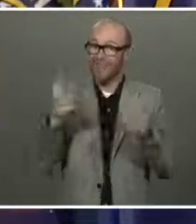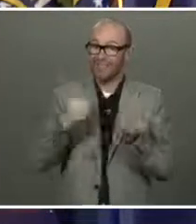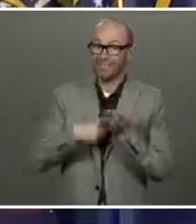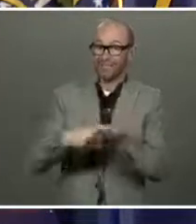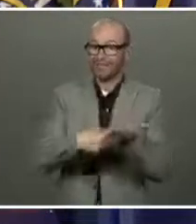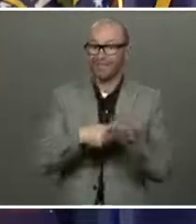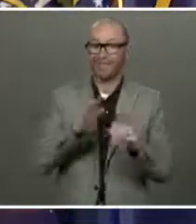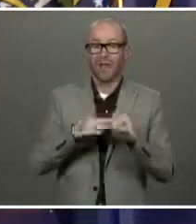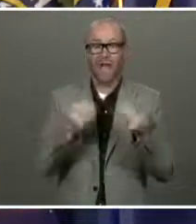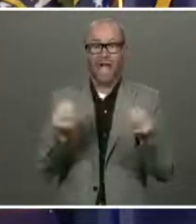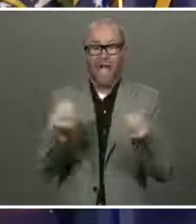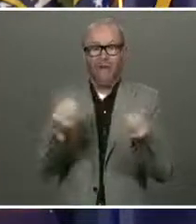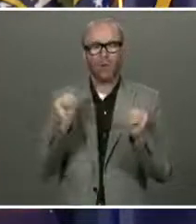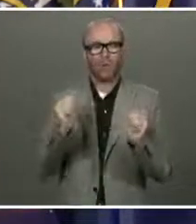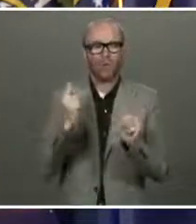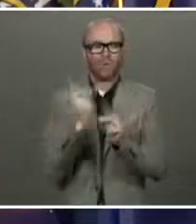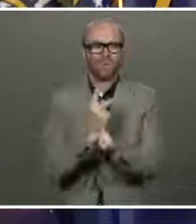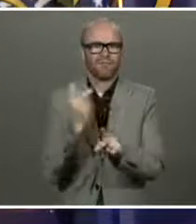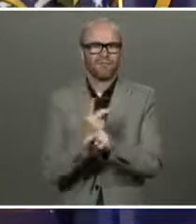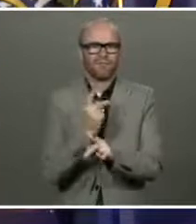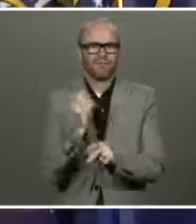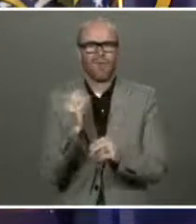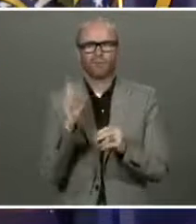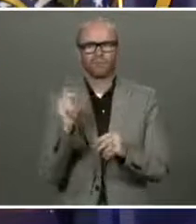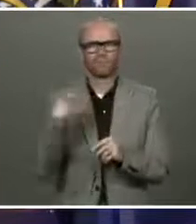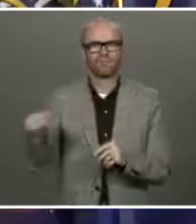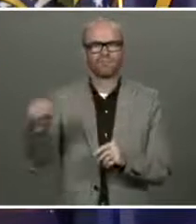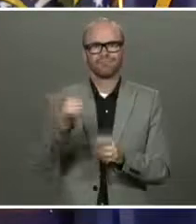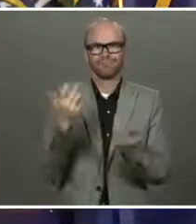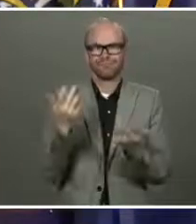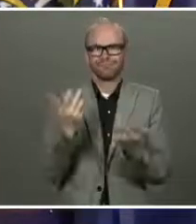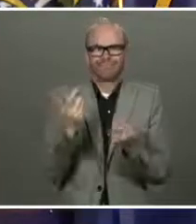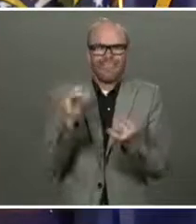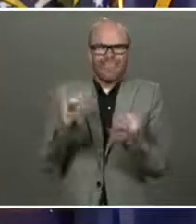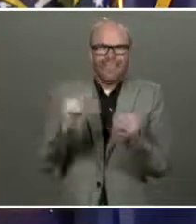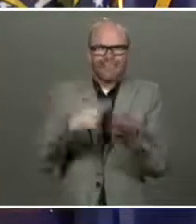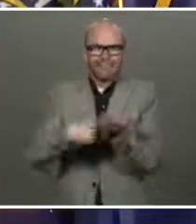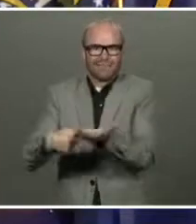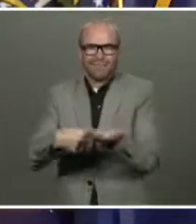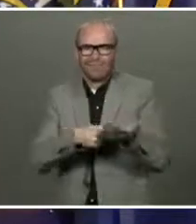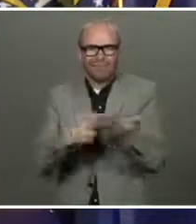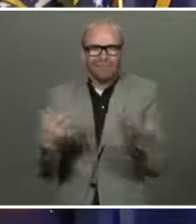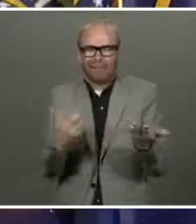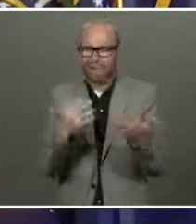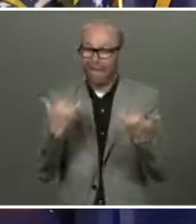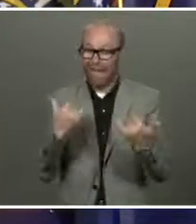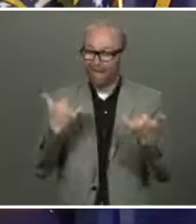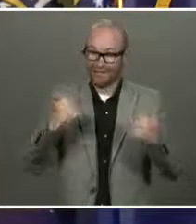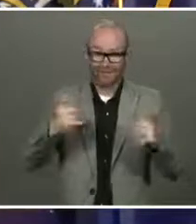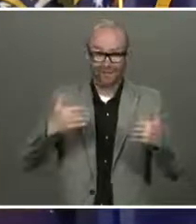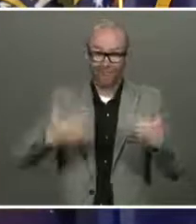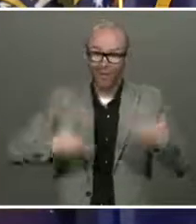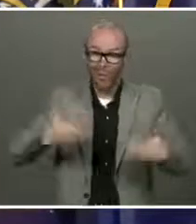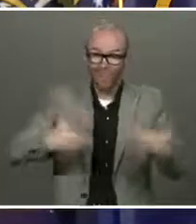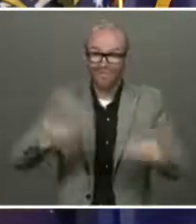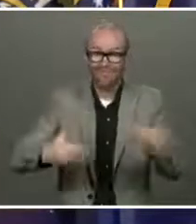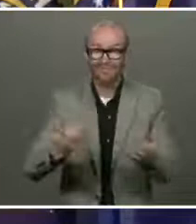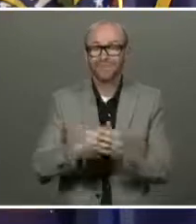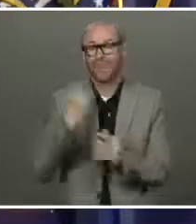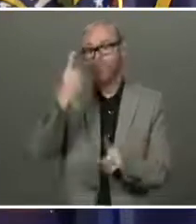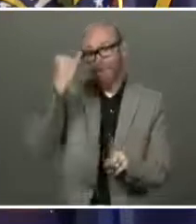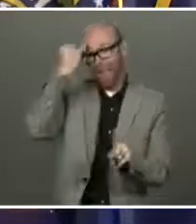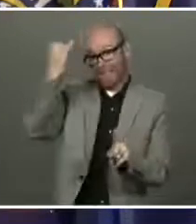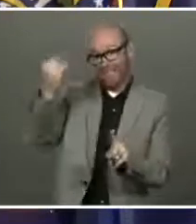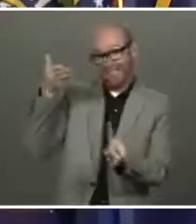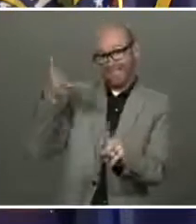how we can figure that out, and they're still ongoing. So I just want to be careful. I think one of the ideas that is out there